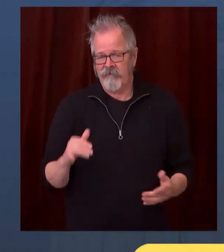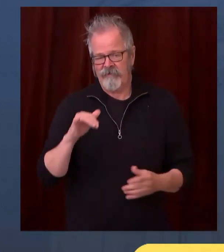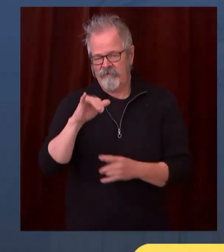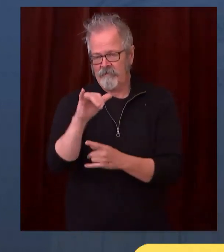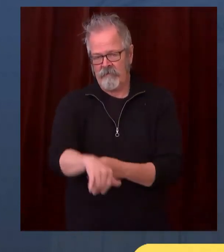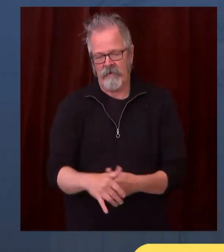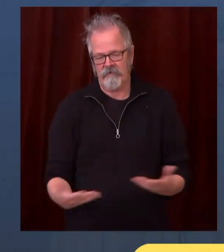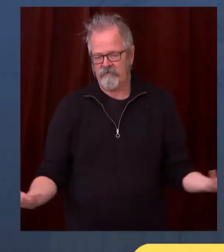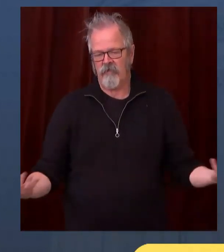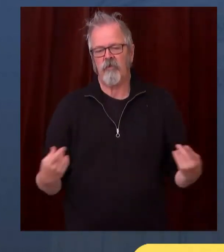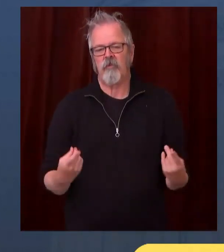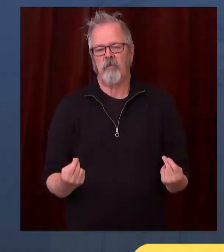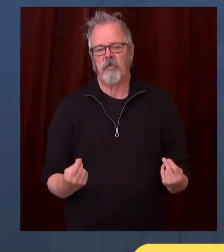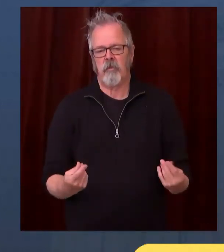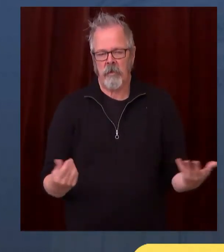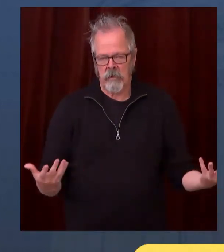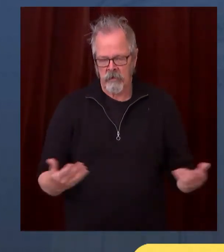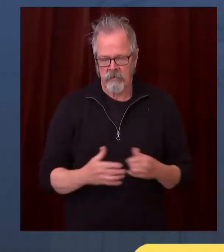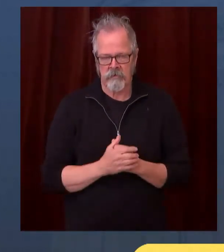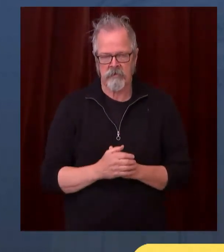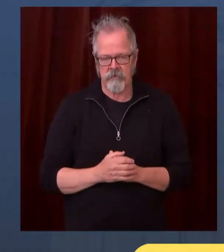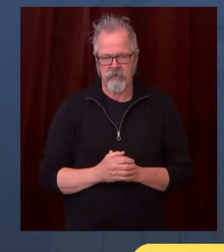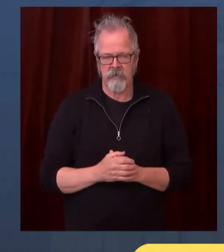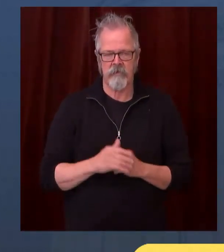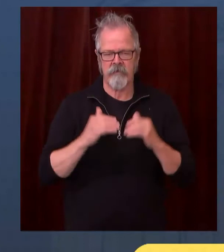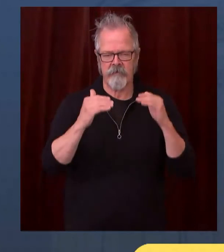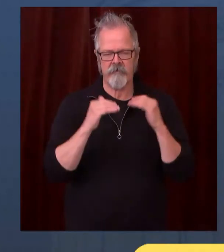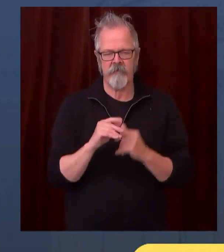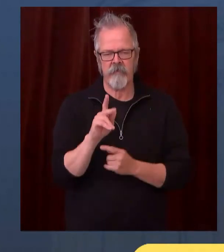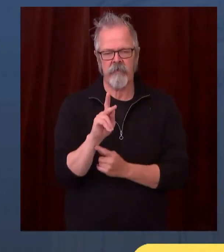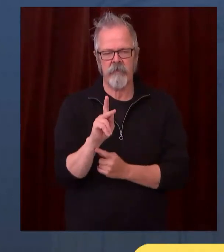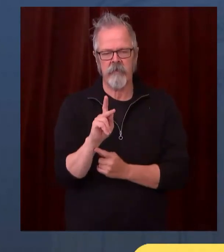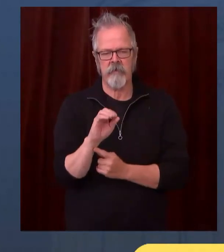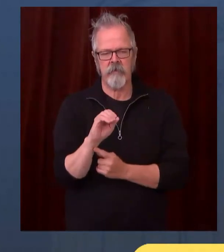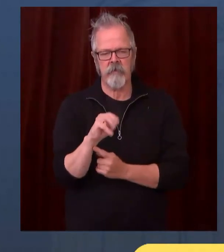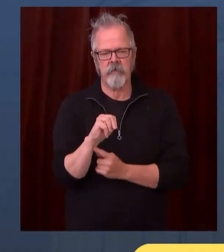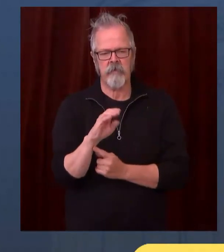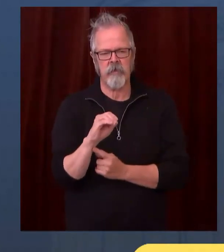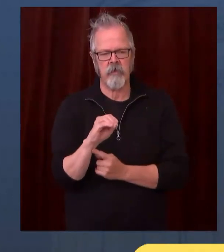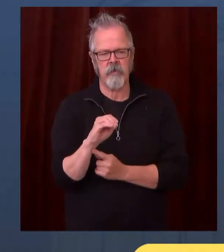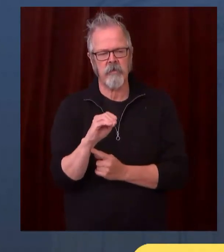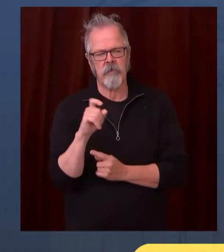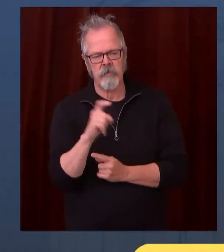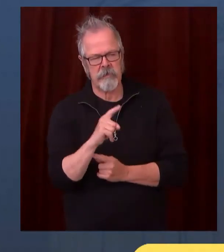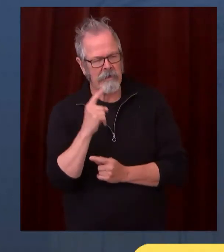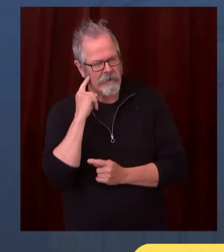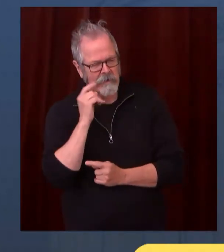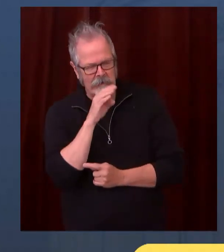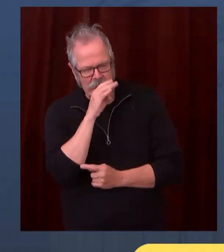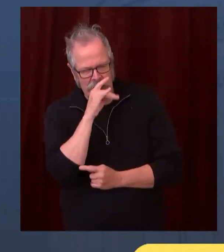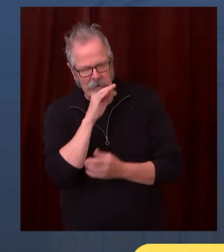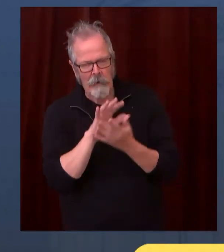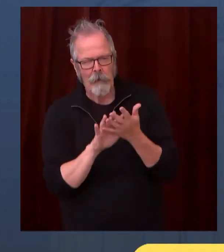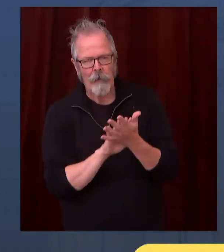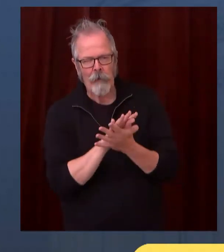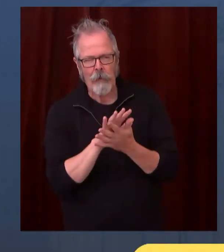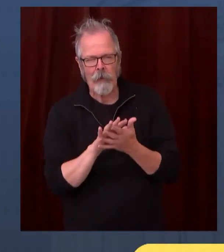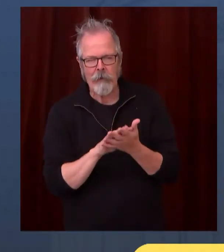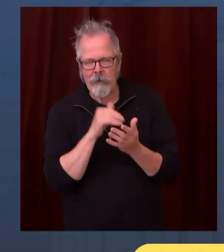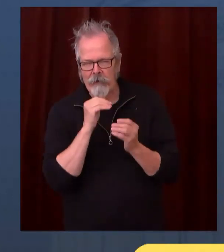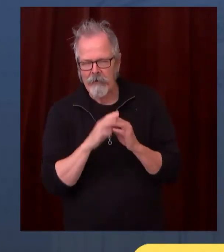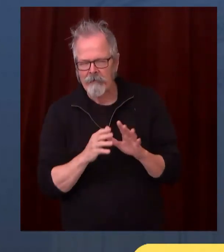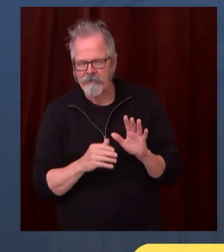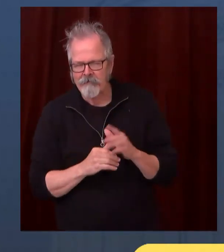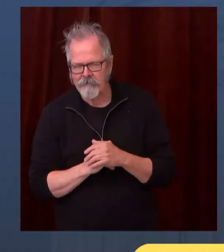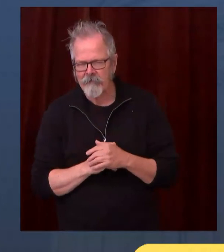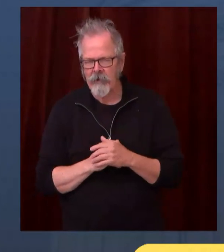Governor and Secretary, get things clear. So starting on Monday, is every nursing home in phase 1,